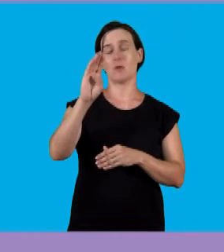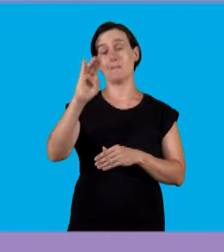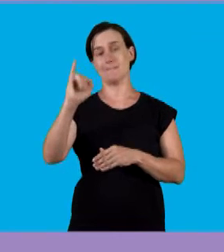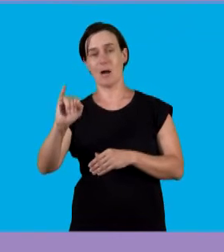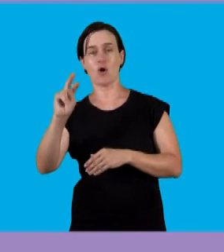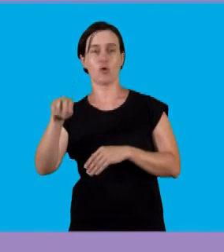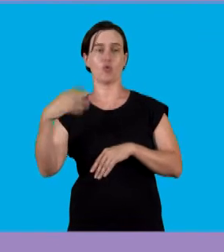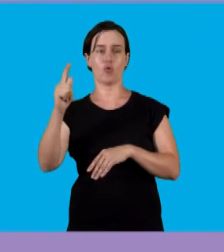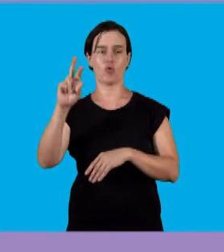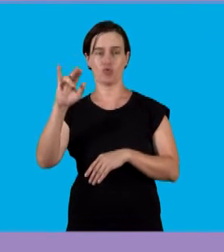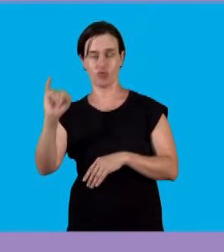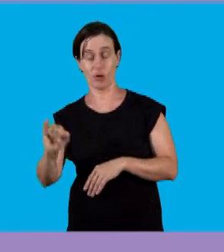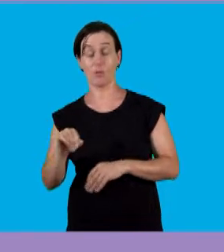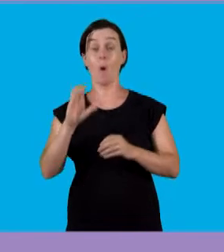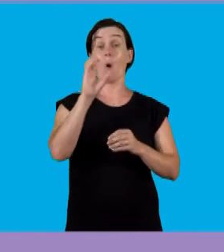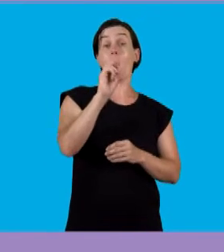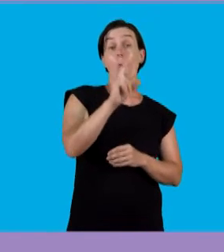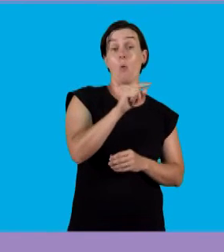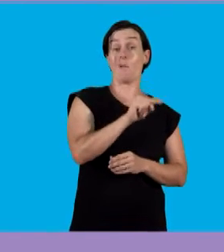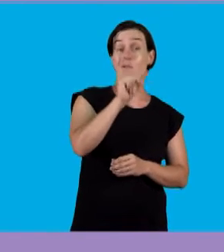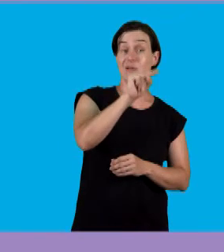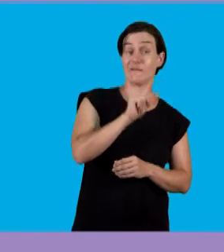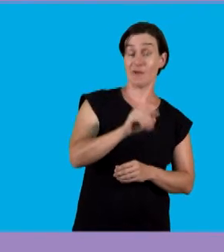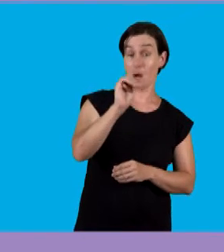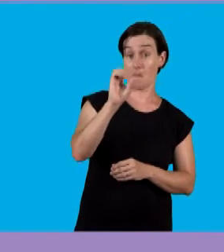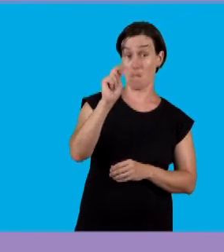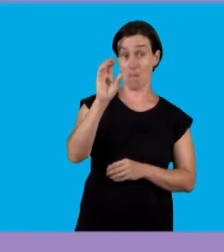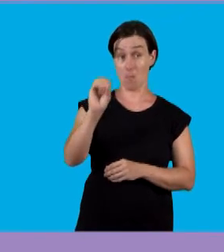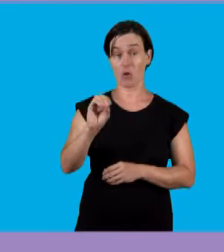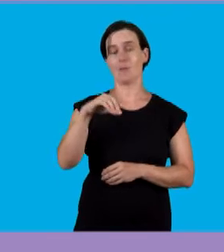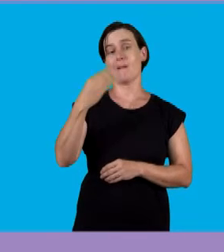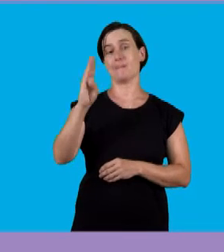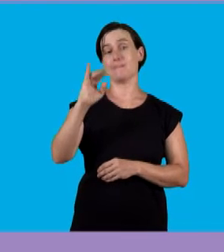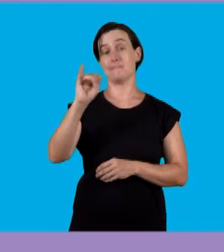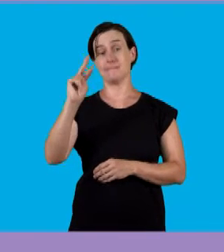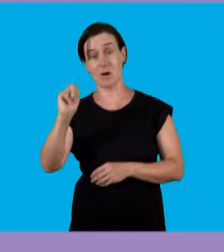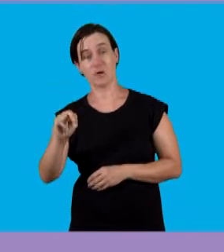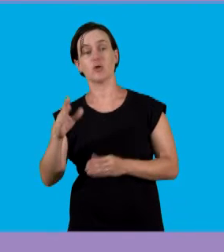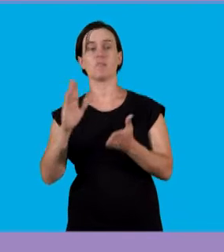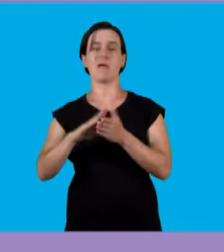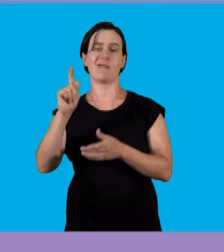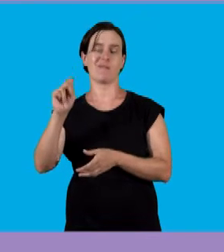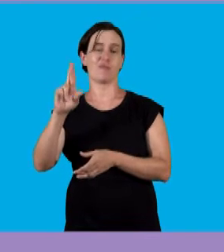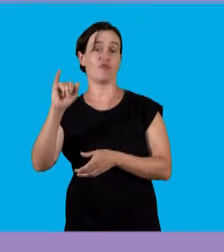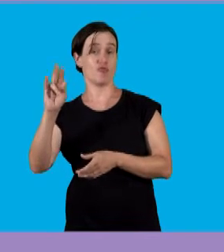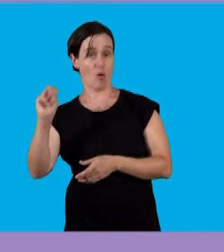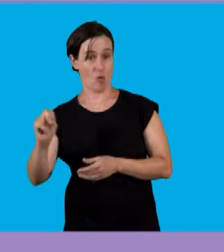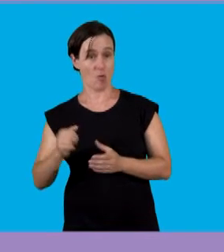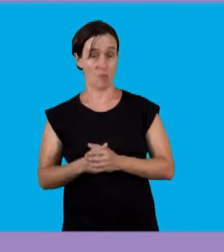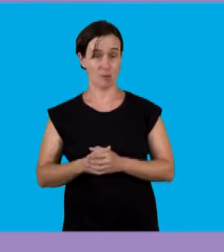Divide monomials, binomials, and trinomials by integers and monomials.